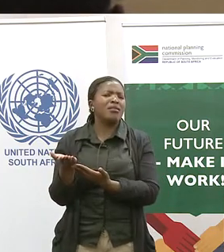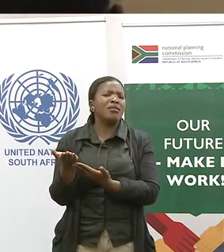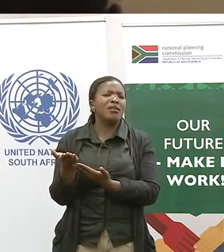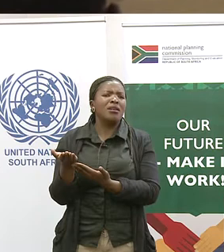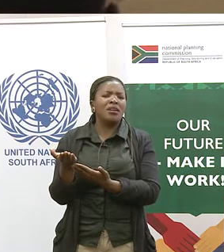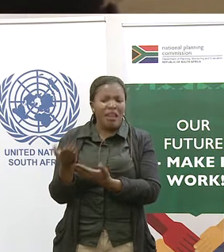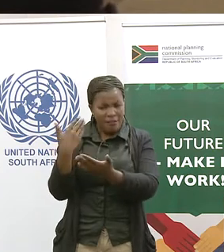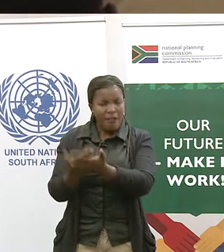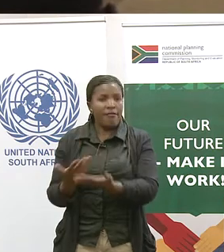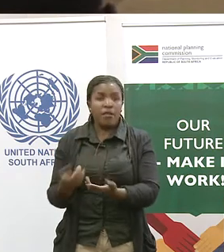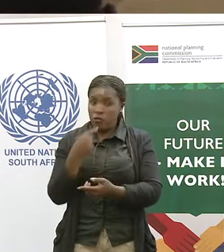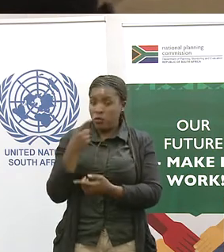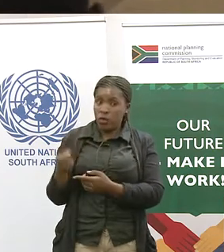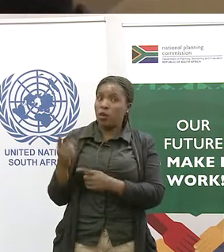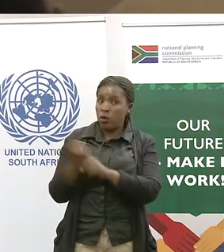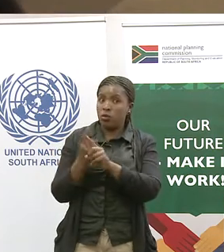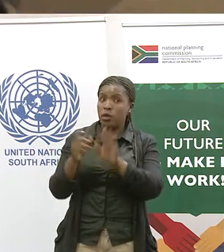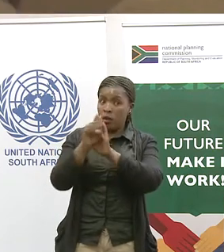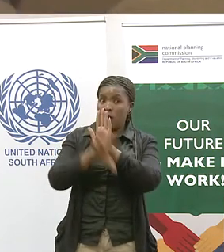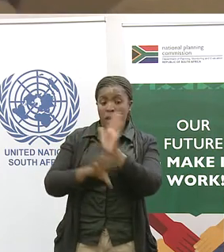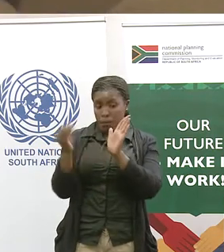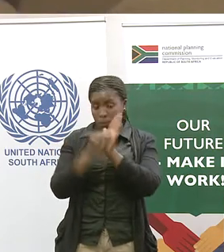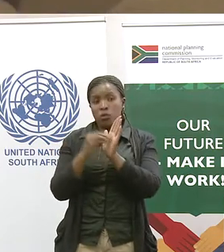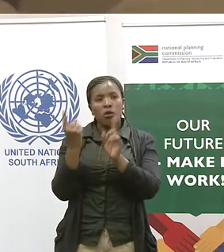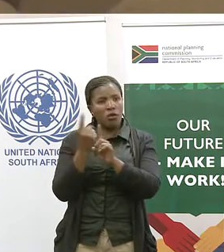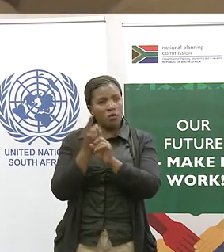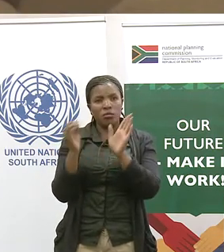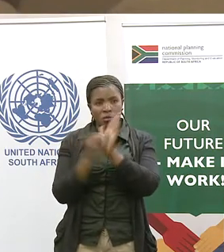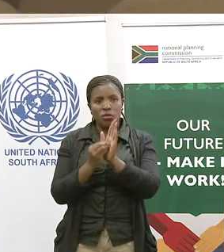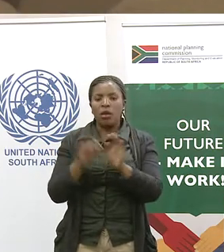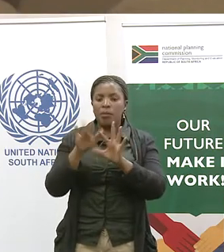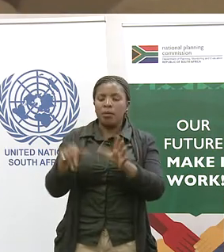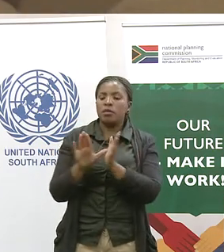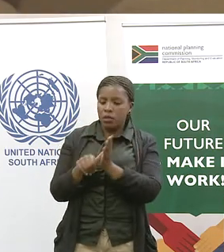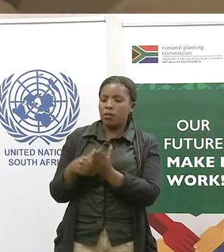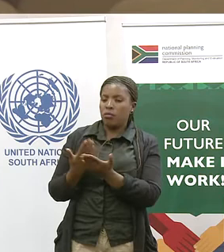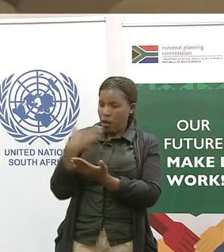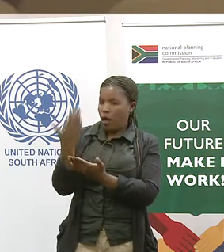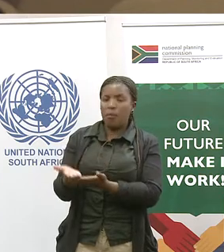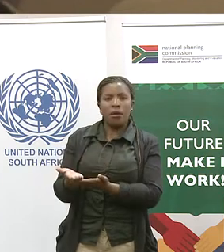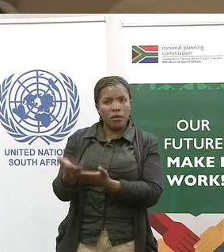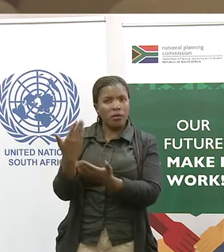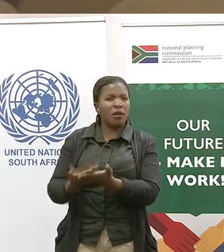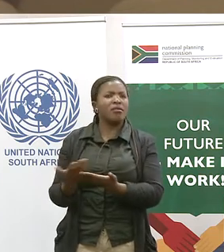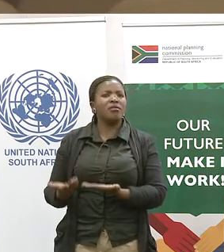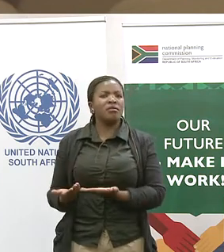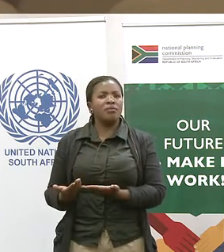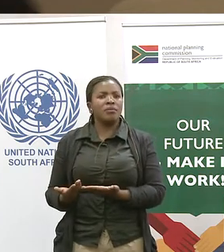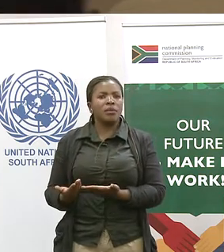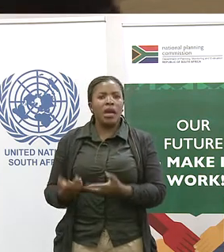always there. It's guaranteed, it's going to be there. But I don't see how this translates to people being